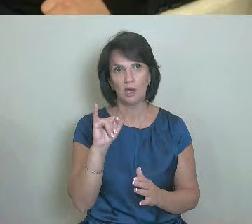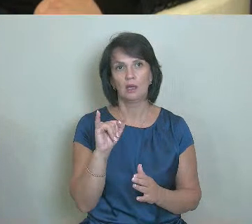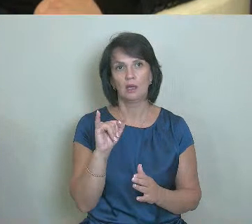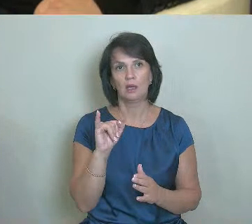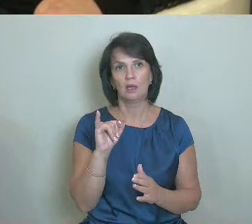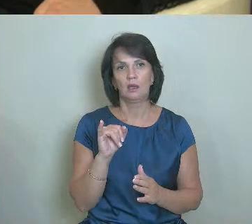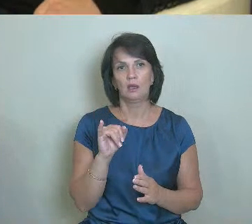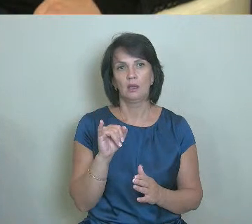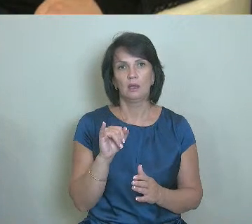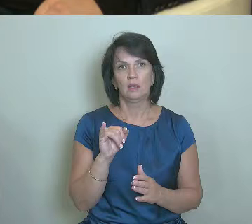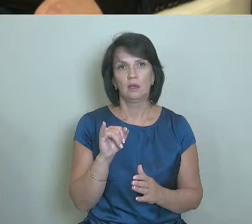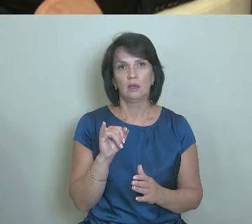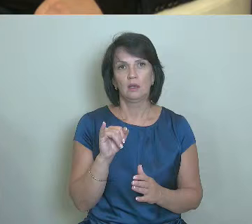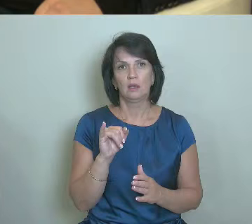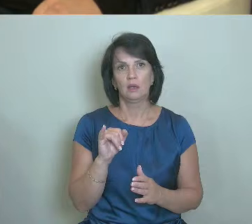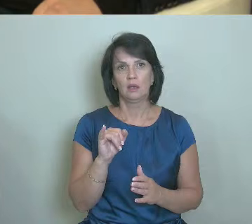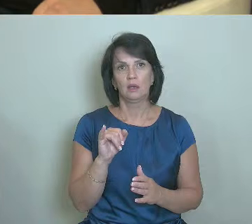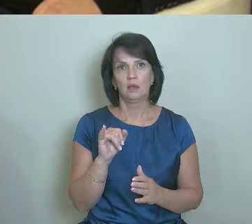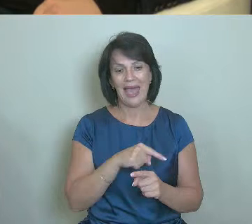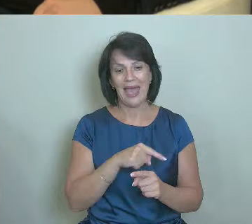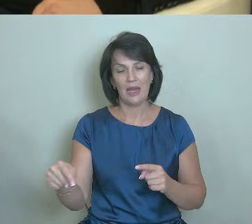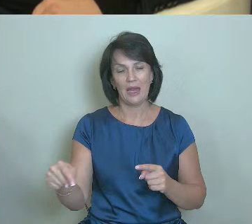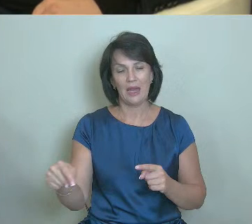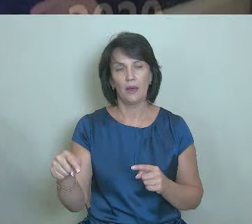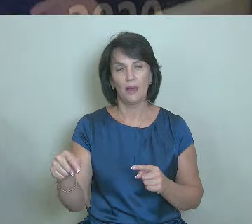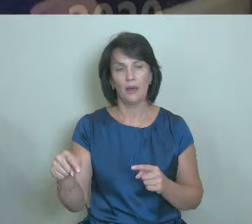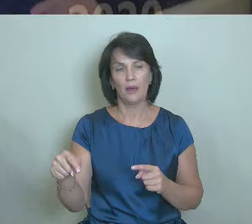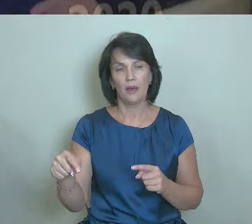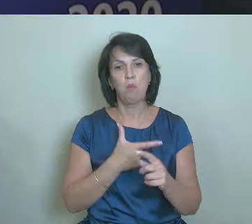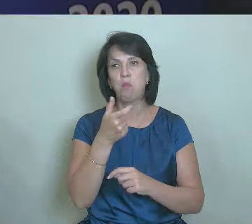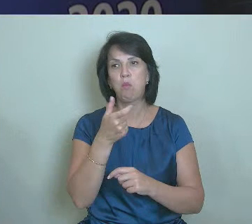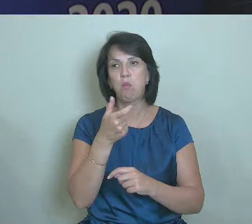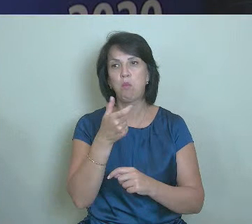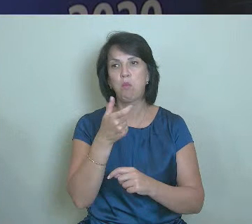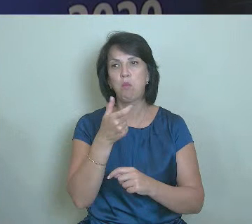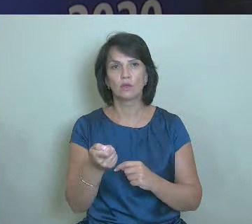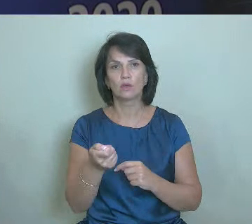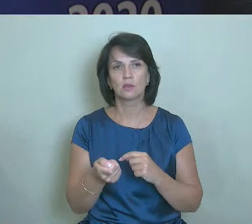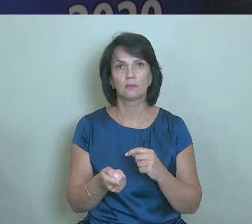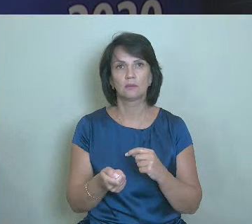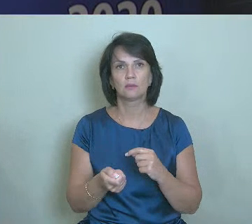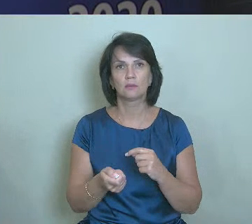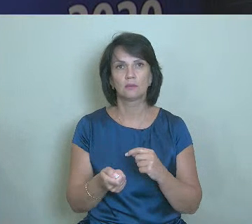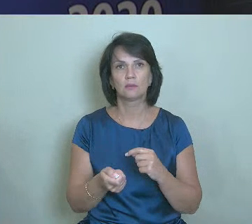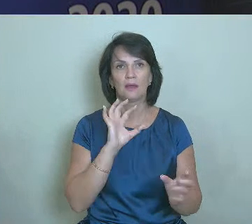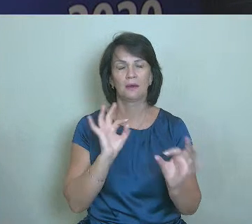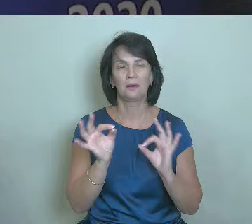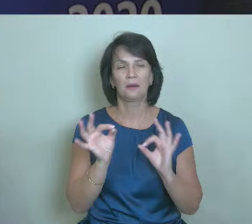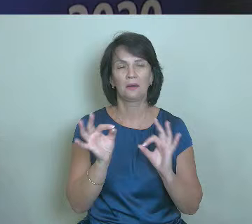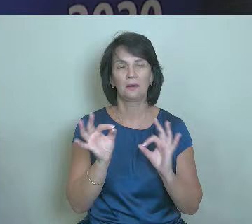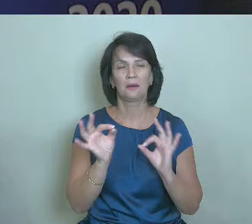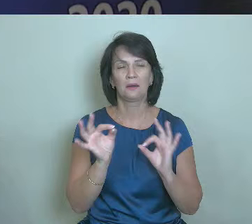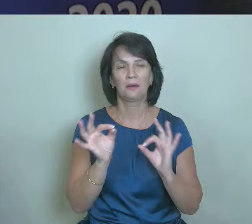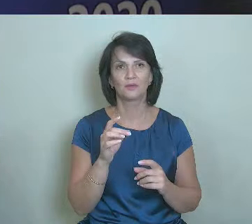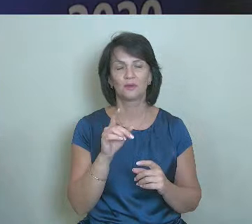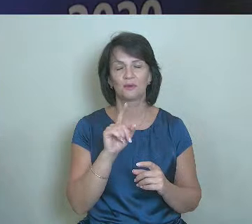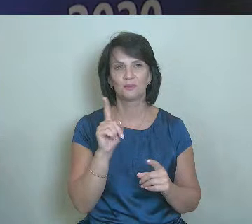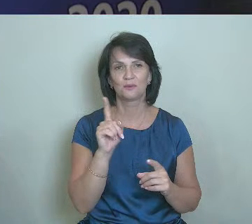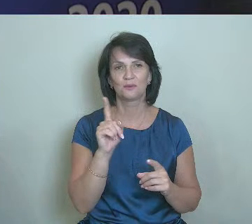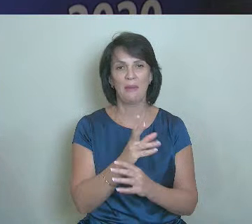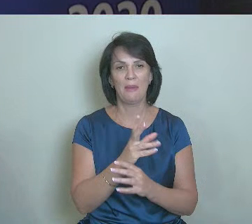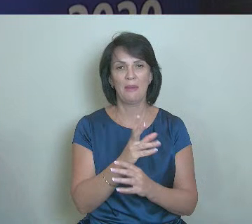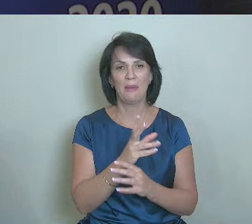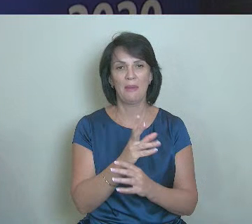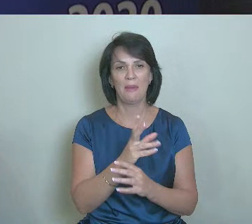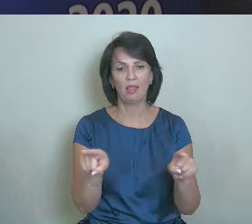the initial or first elections were held. There is a set of actions claiming that